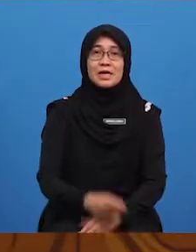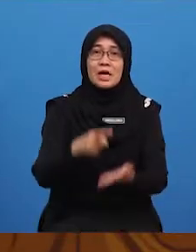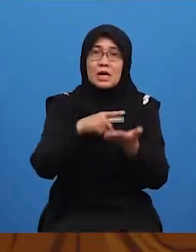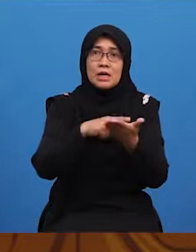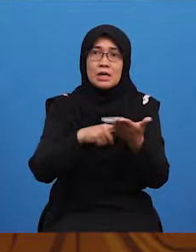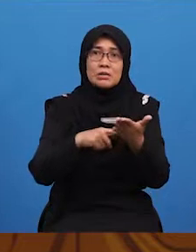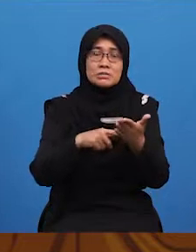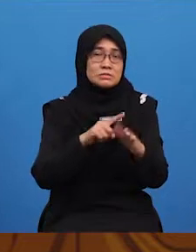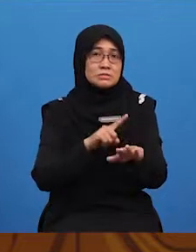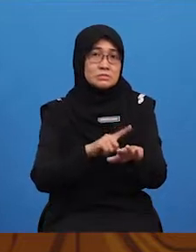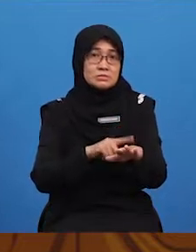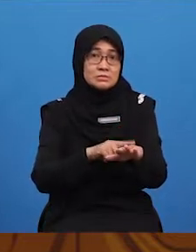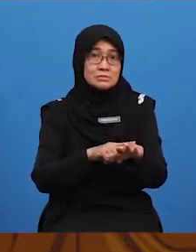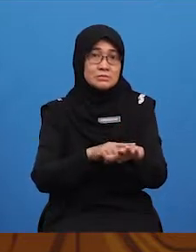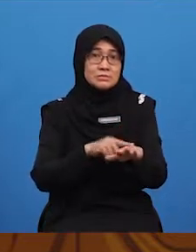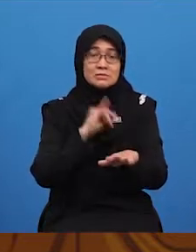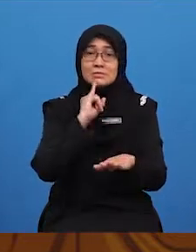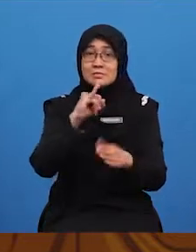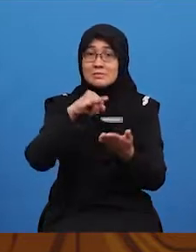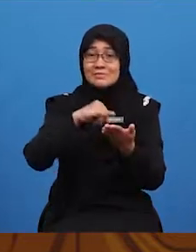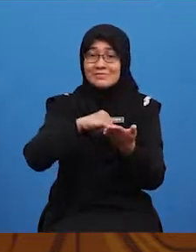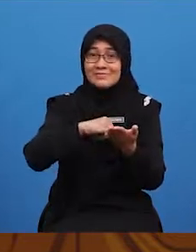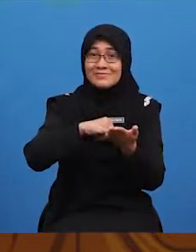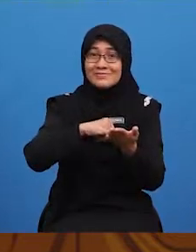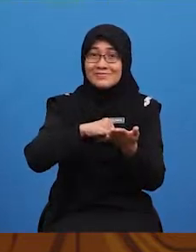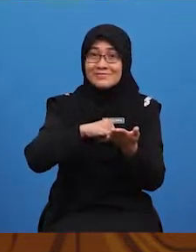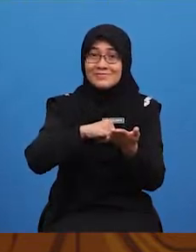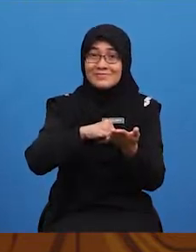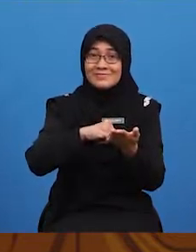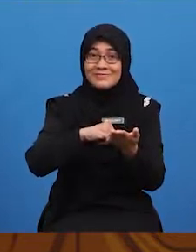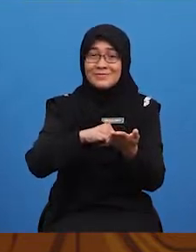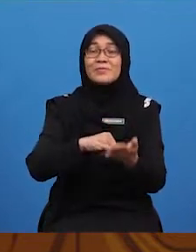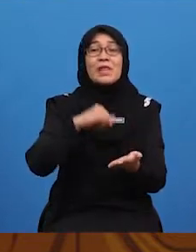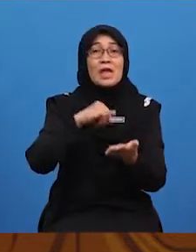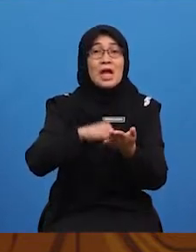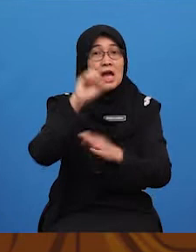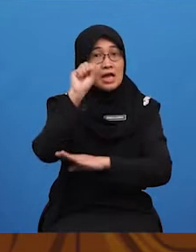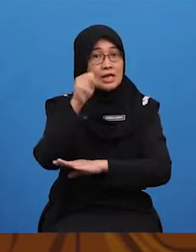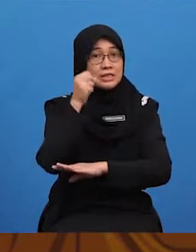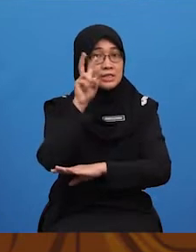What time is it? Easy peasy. It's